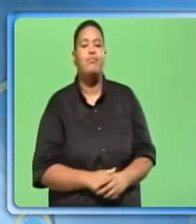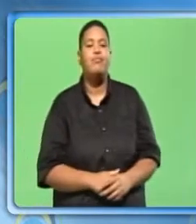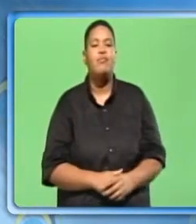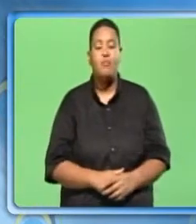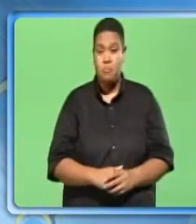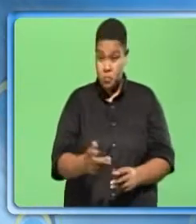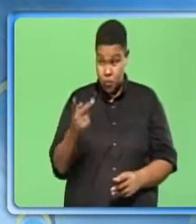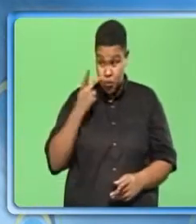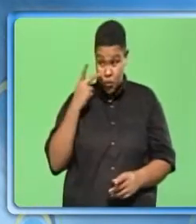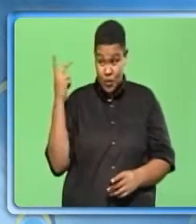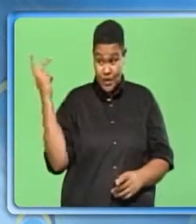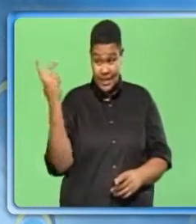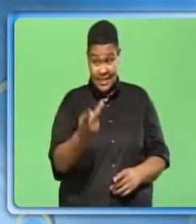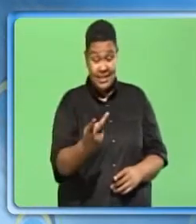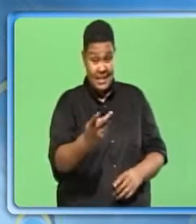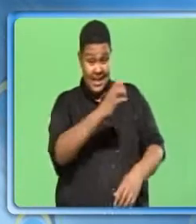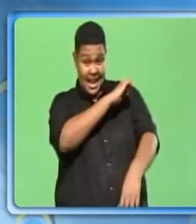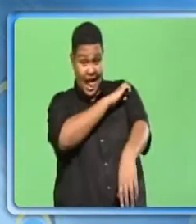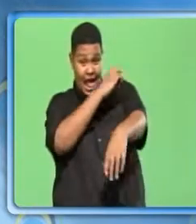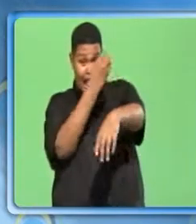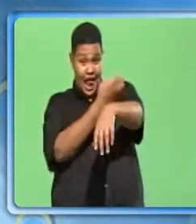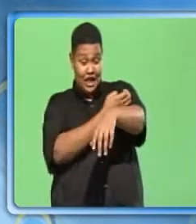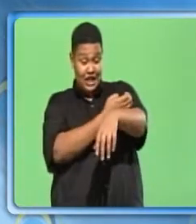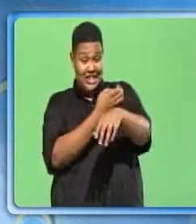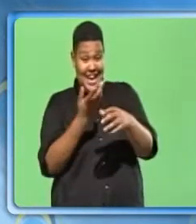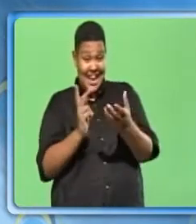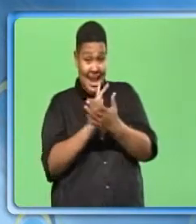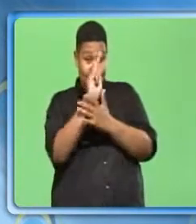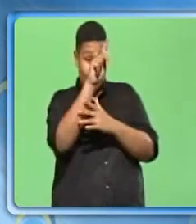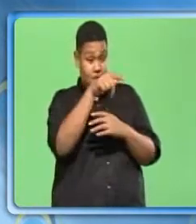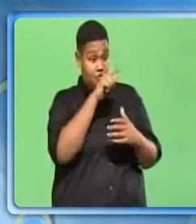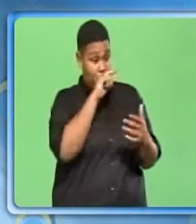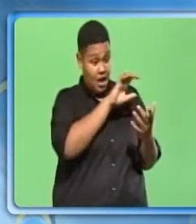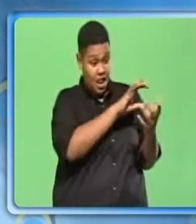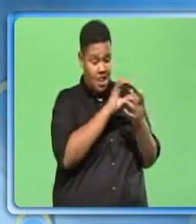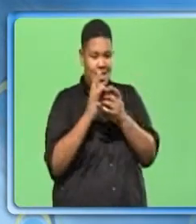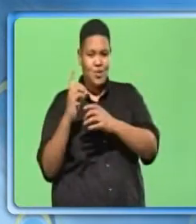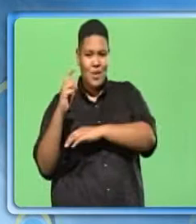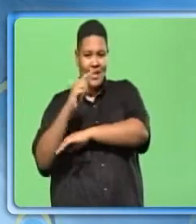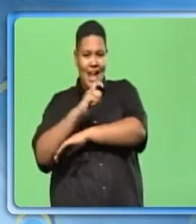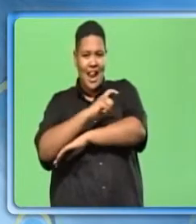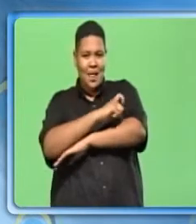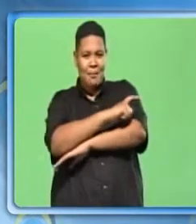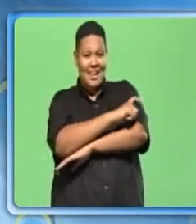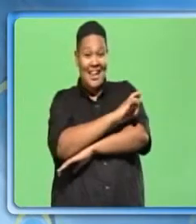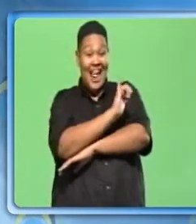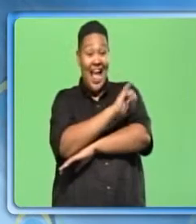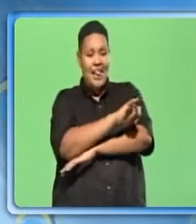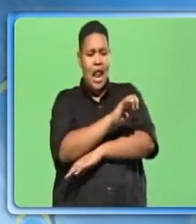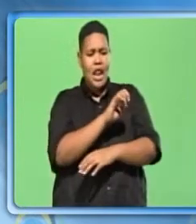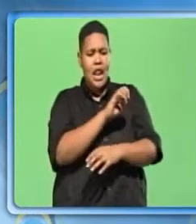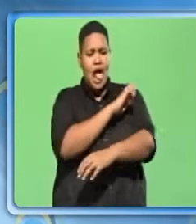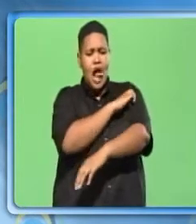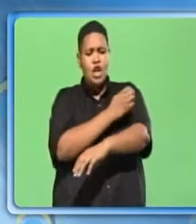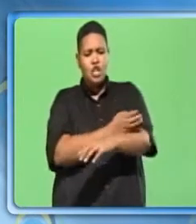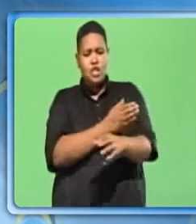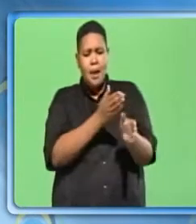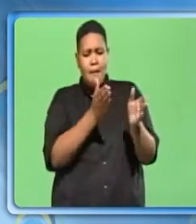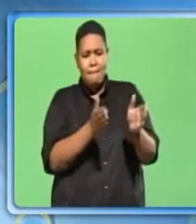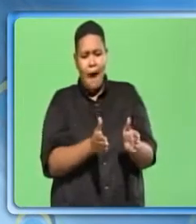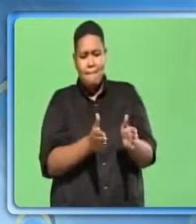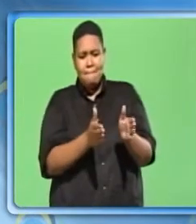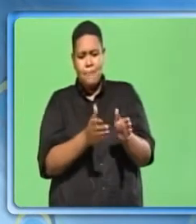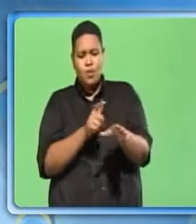Do you see that the energy in the plant is being incorporated into the caterpillar? And this energy moves up the chain to